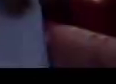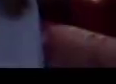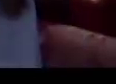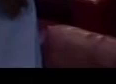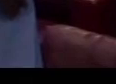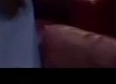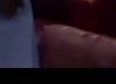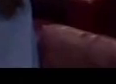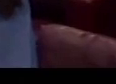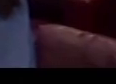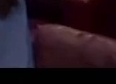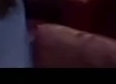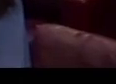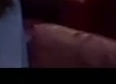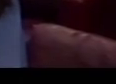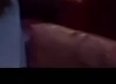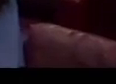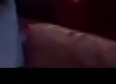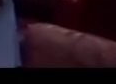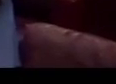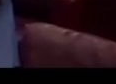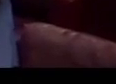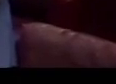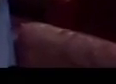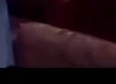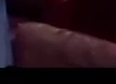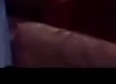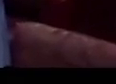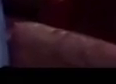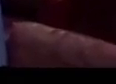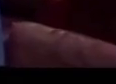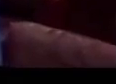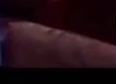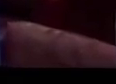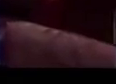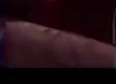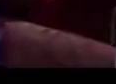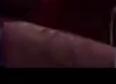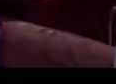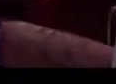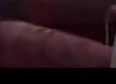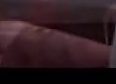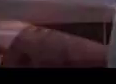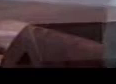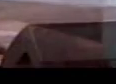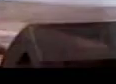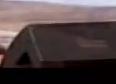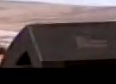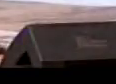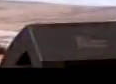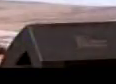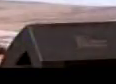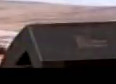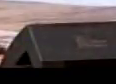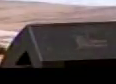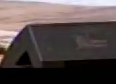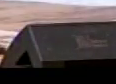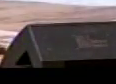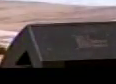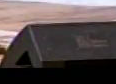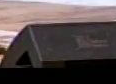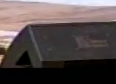I welcome everyone to the worship service today. Very important. The Lord wants to give us